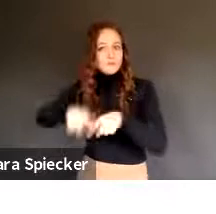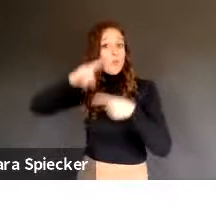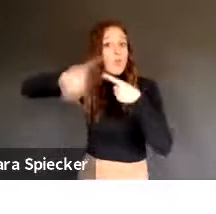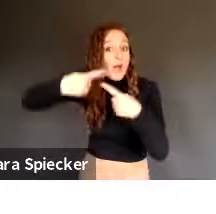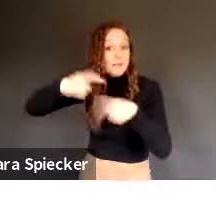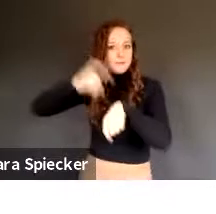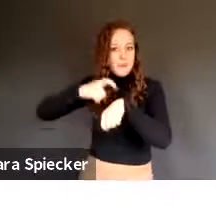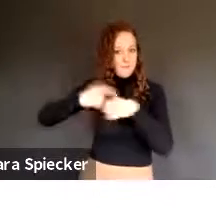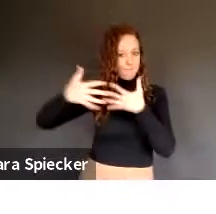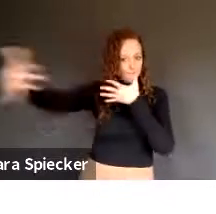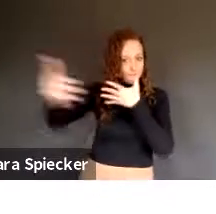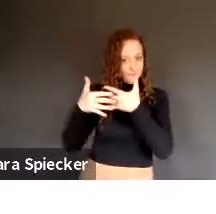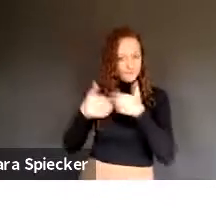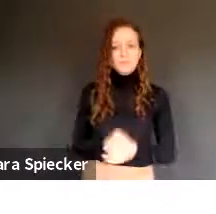space,